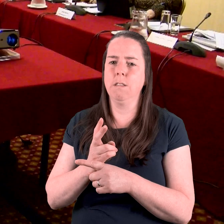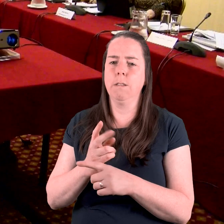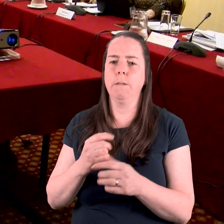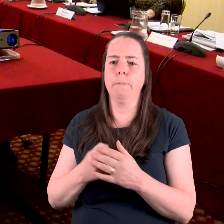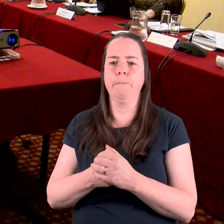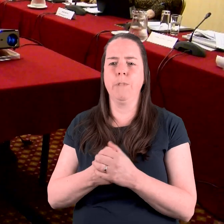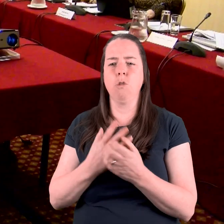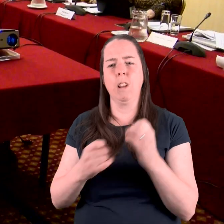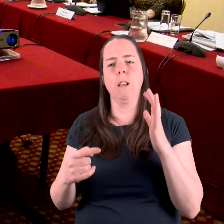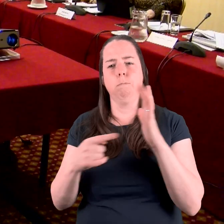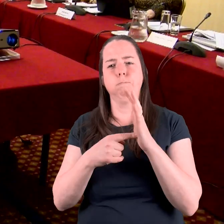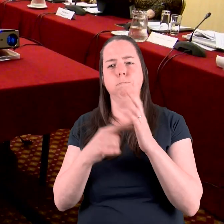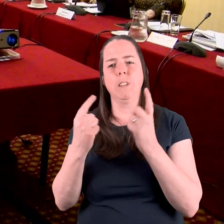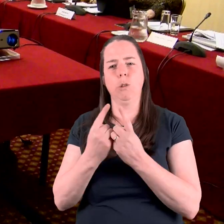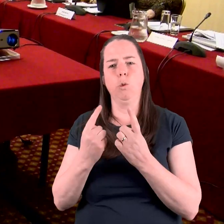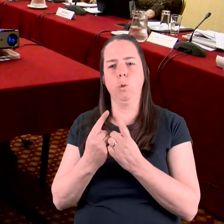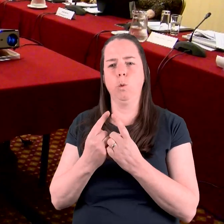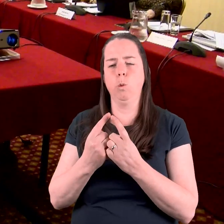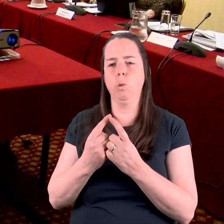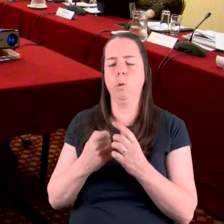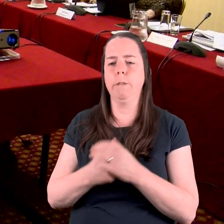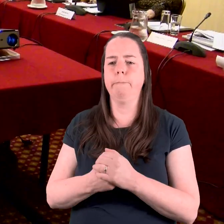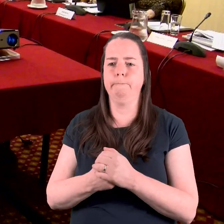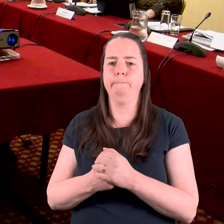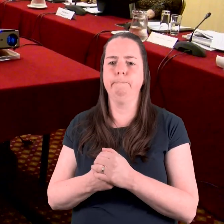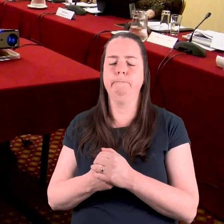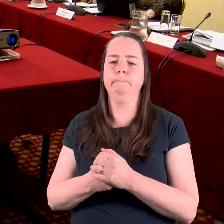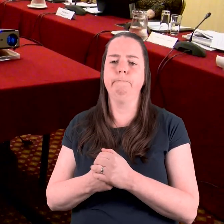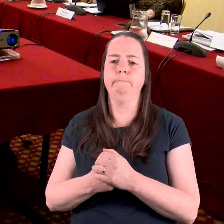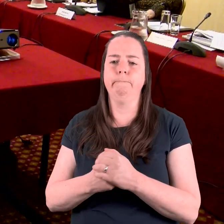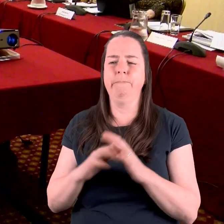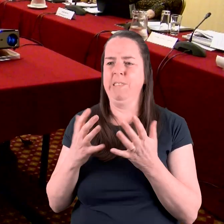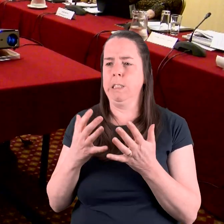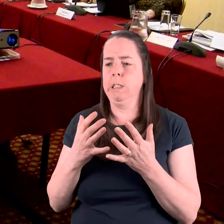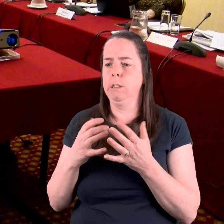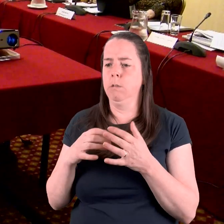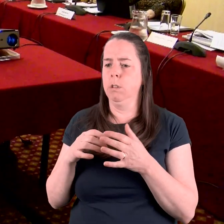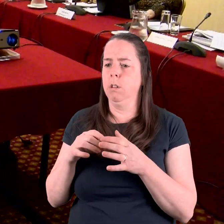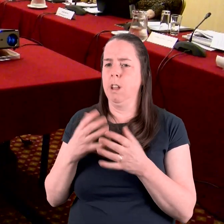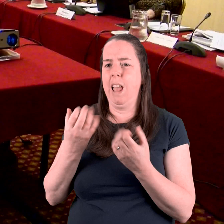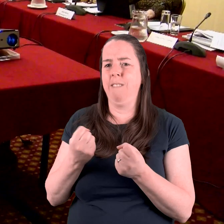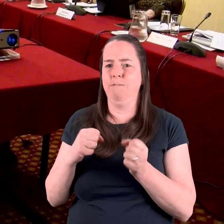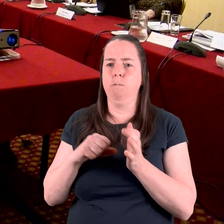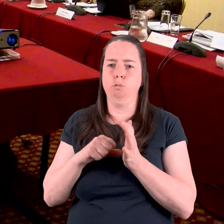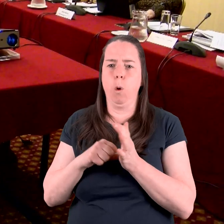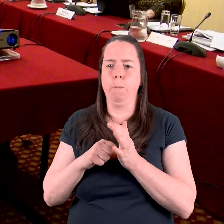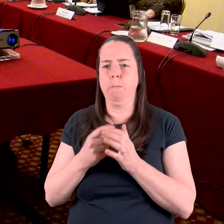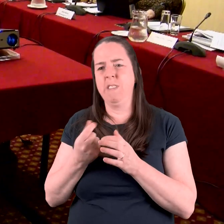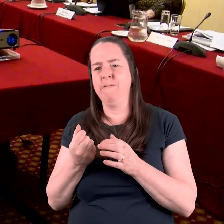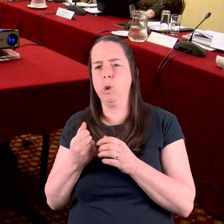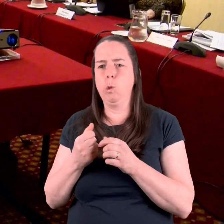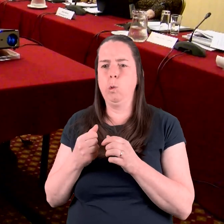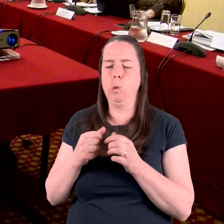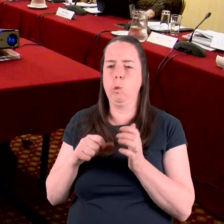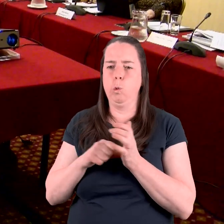be happening again, and it's a very important issue. And despite the, I